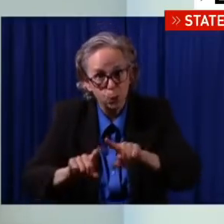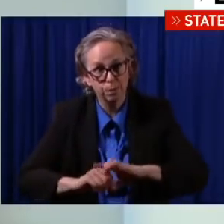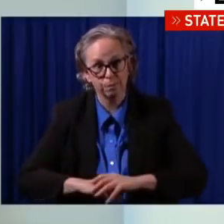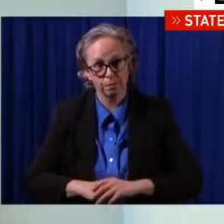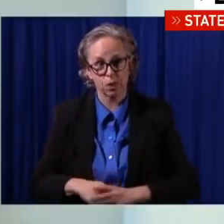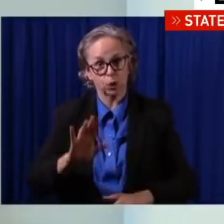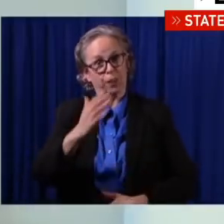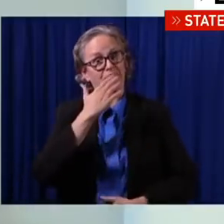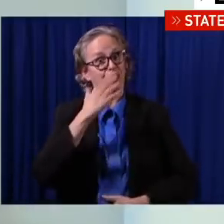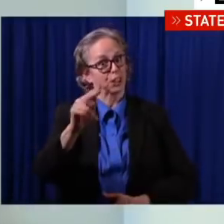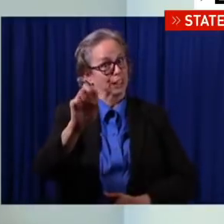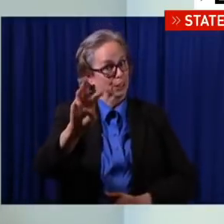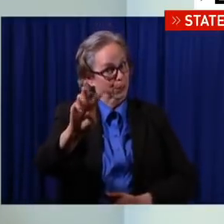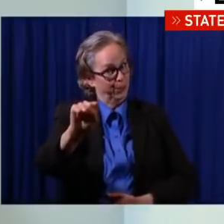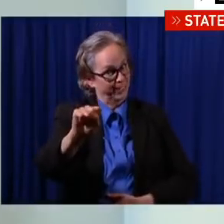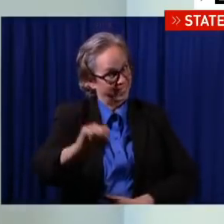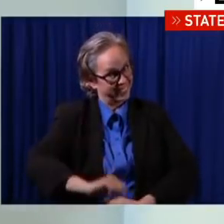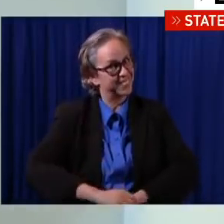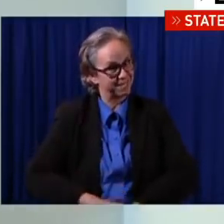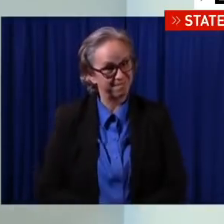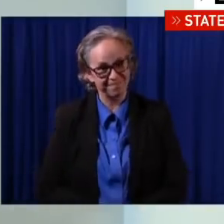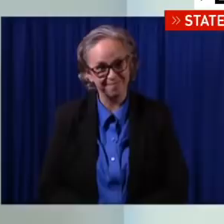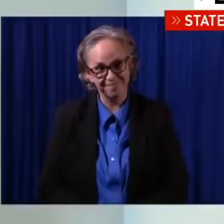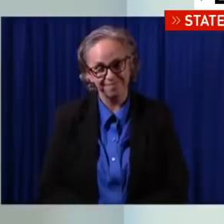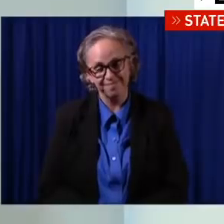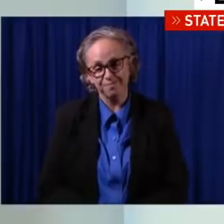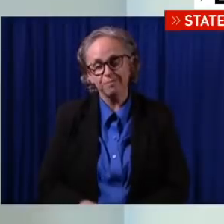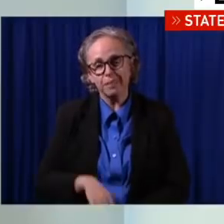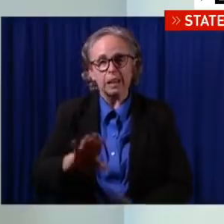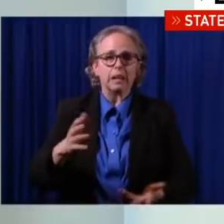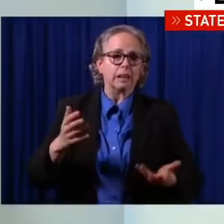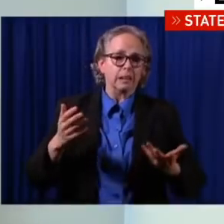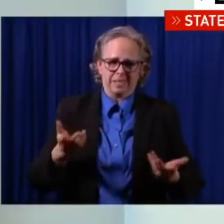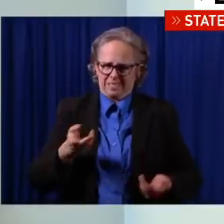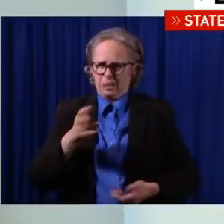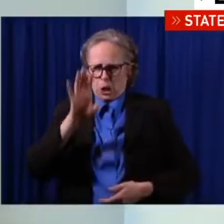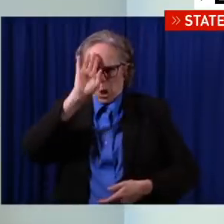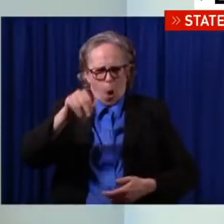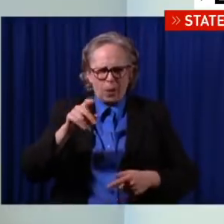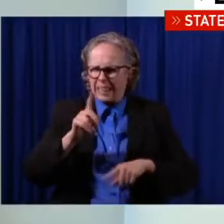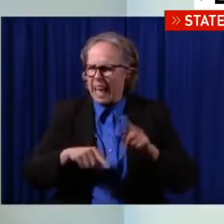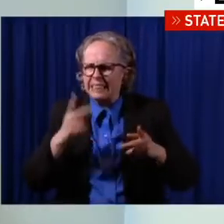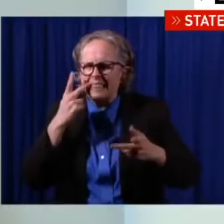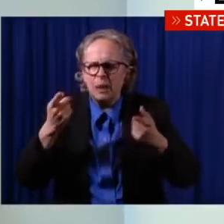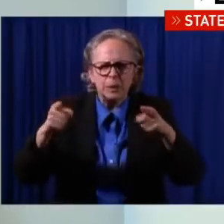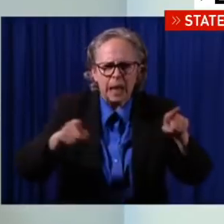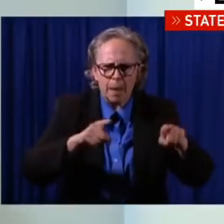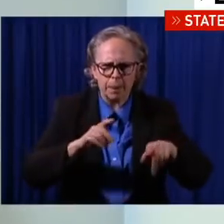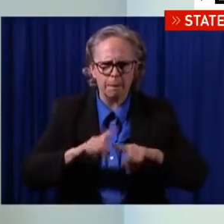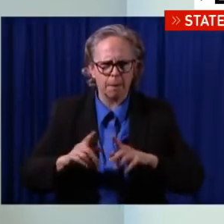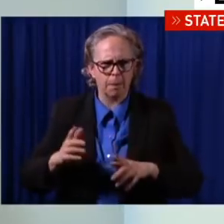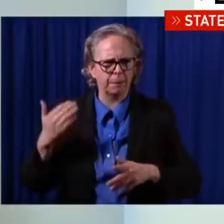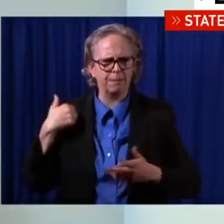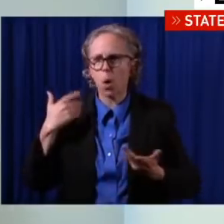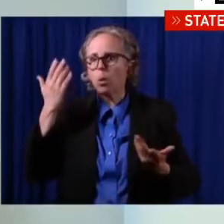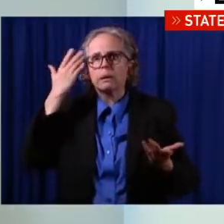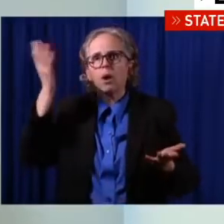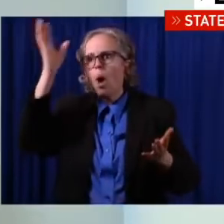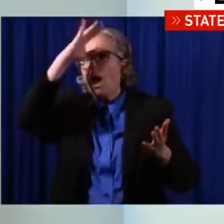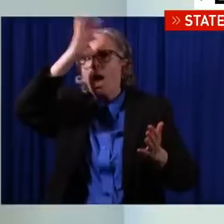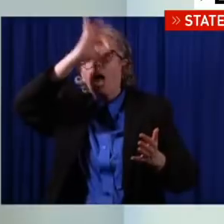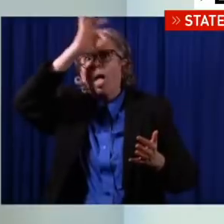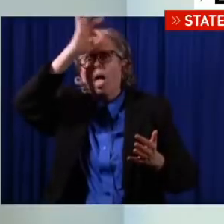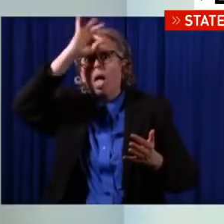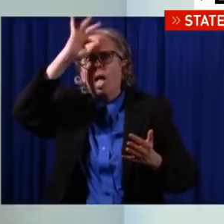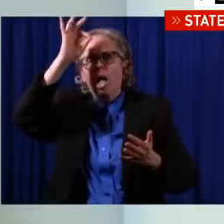news. And we think that it's hard to tell how much of this happened in the past, but we are tracking this down now,